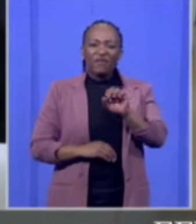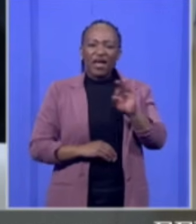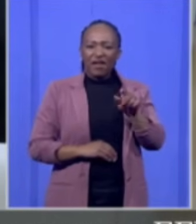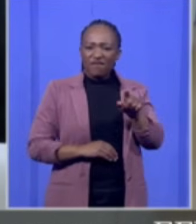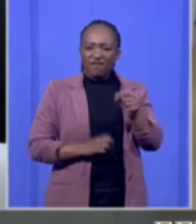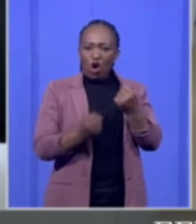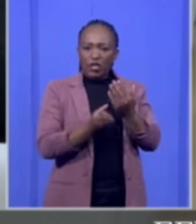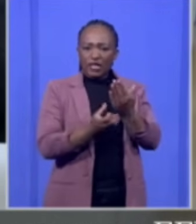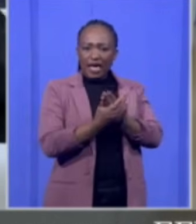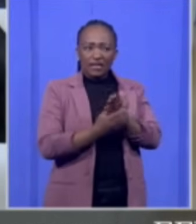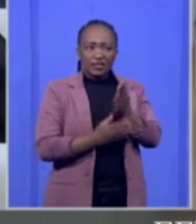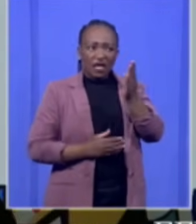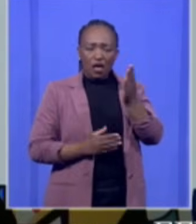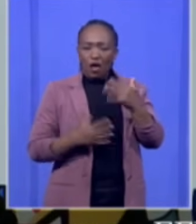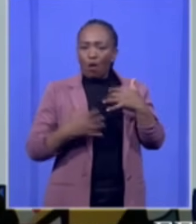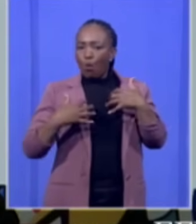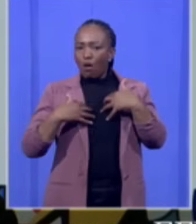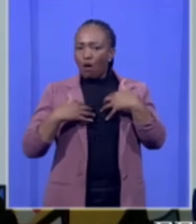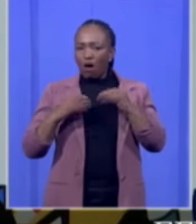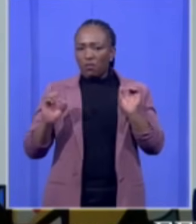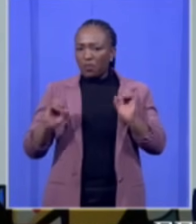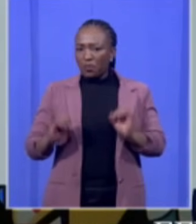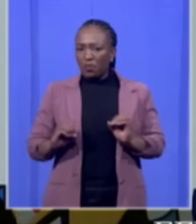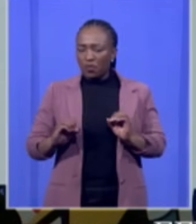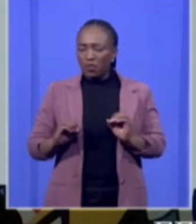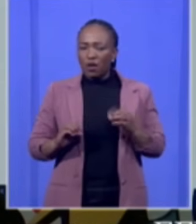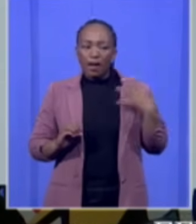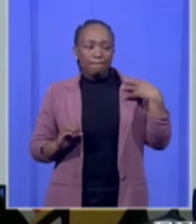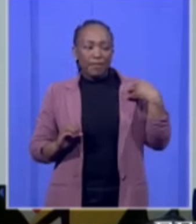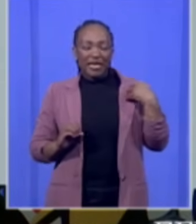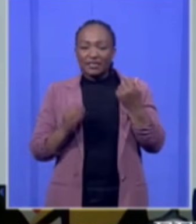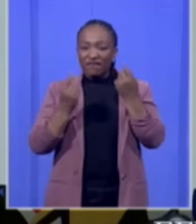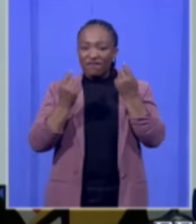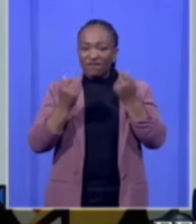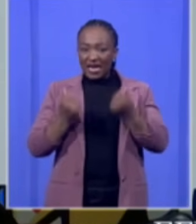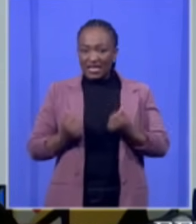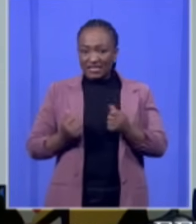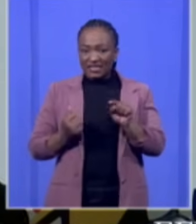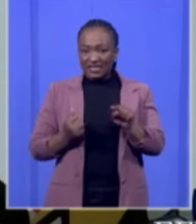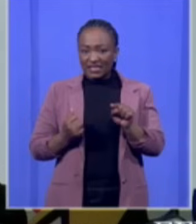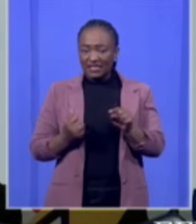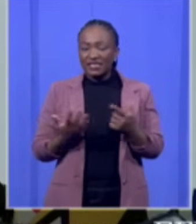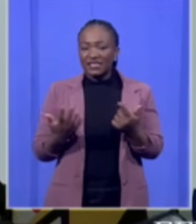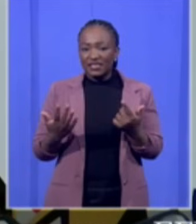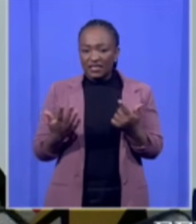case because the Minister of Finance had a very